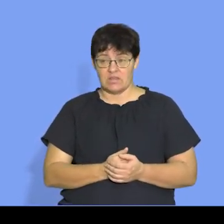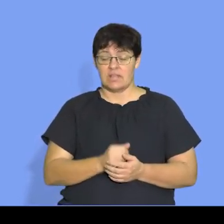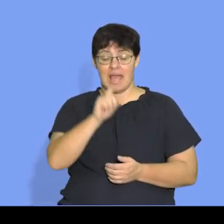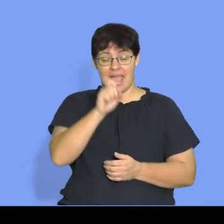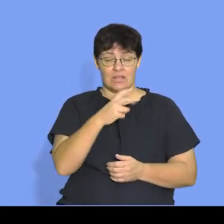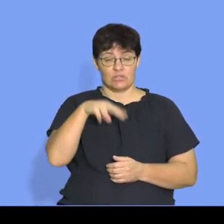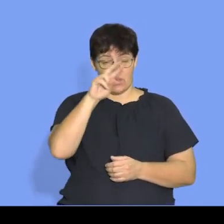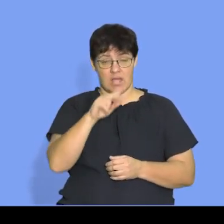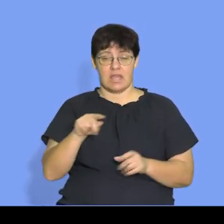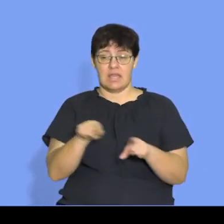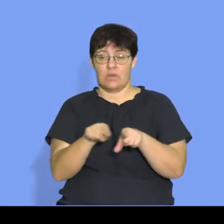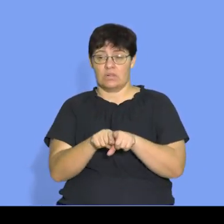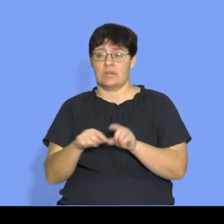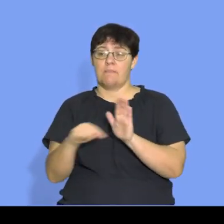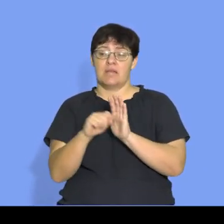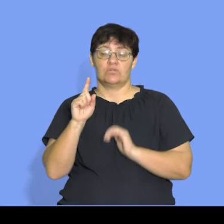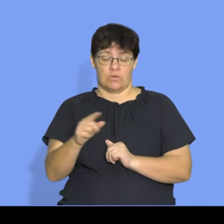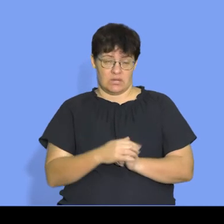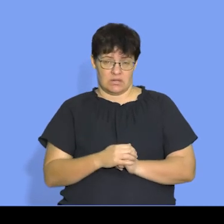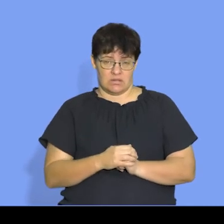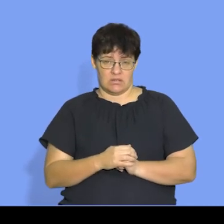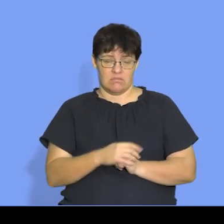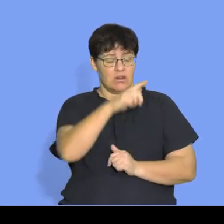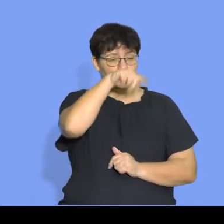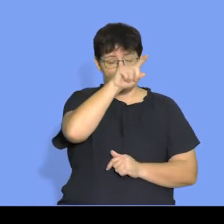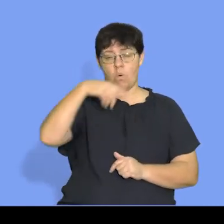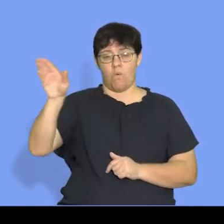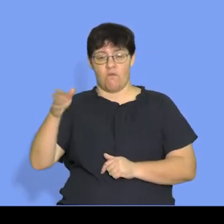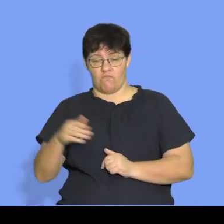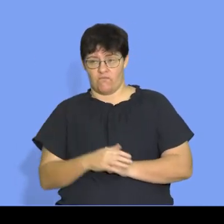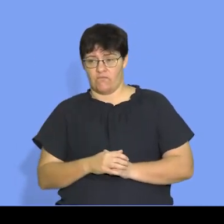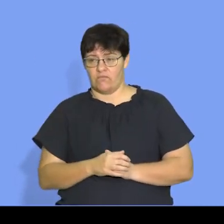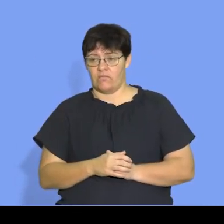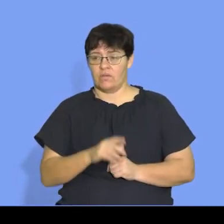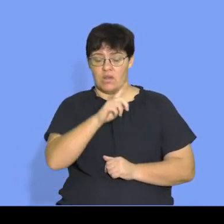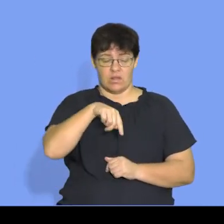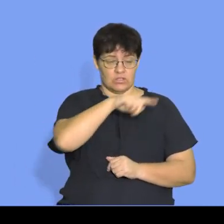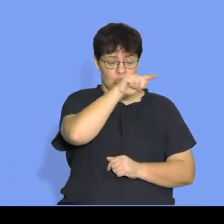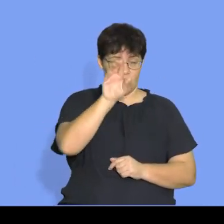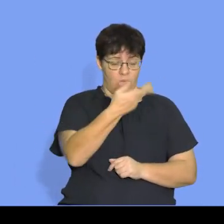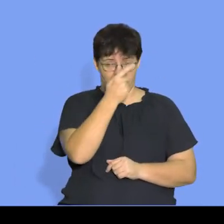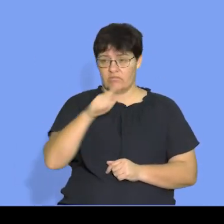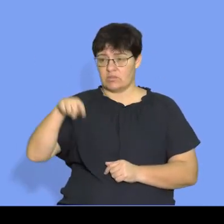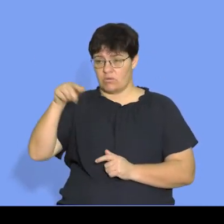to minus 1, I can take out square roots both sides. If I take out a square root here and a square root there, it